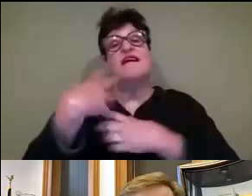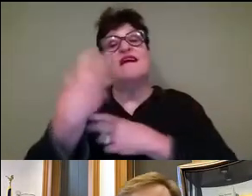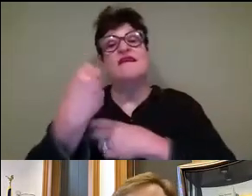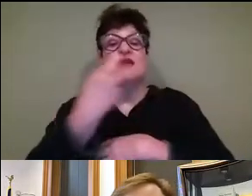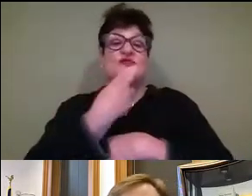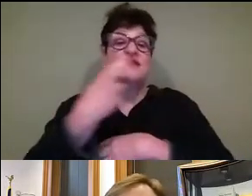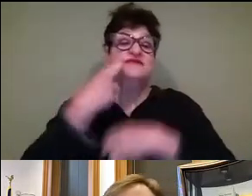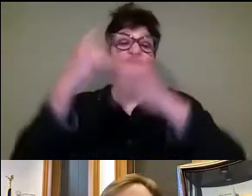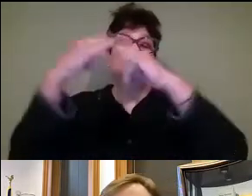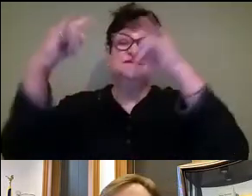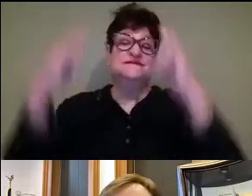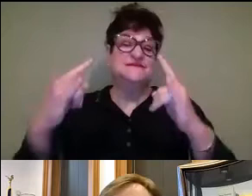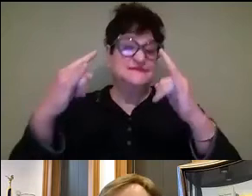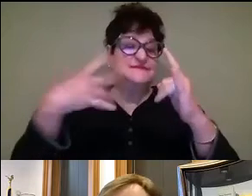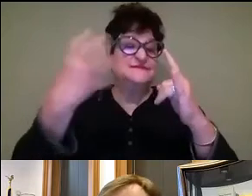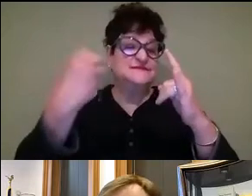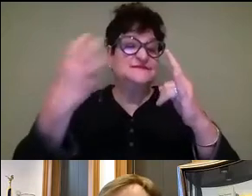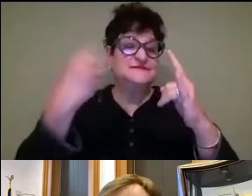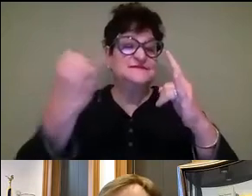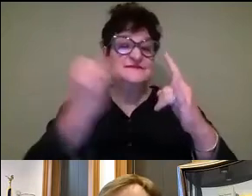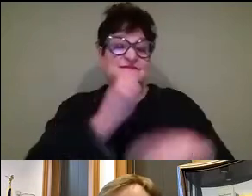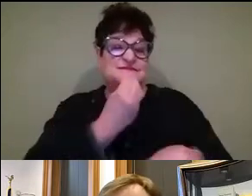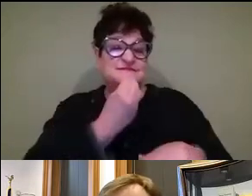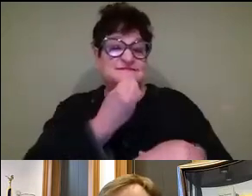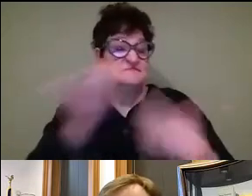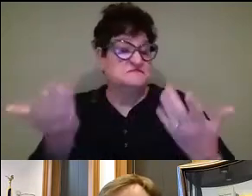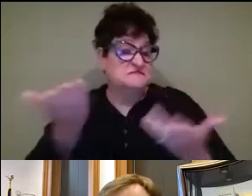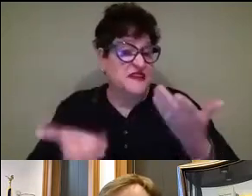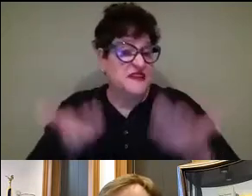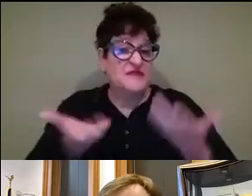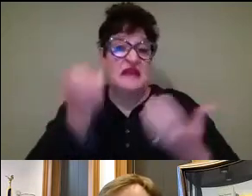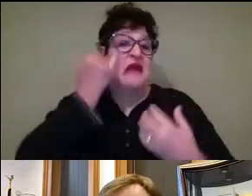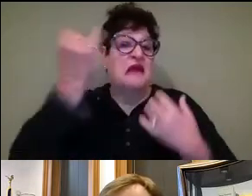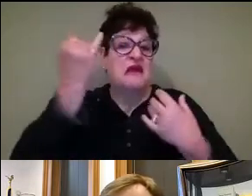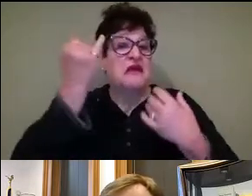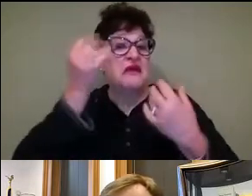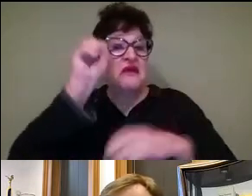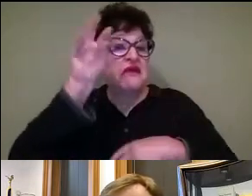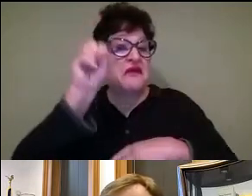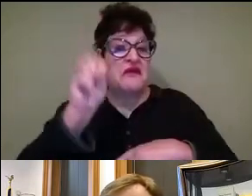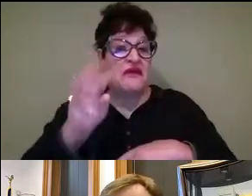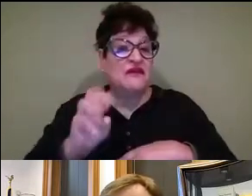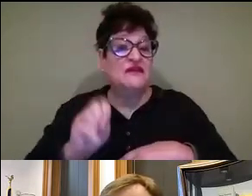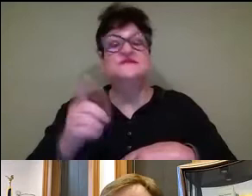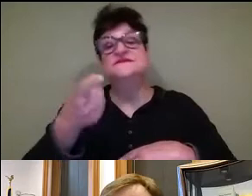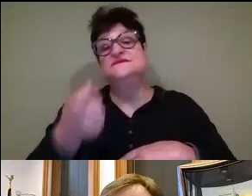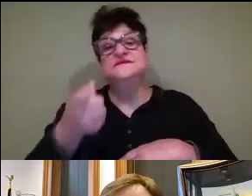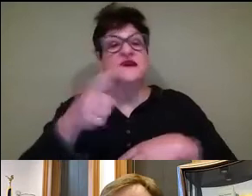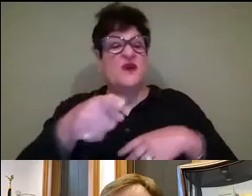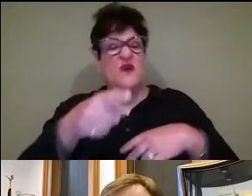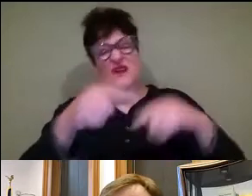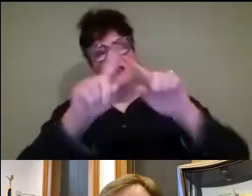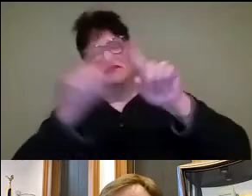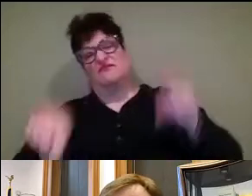and of course, whichever you partake virtually or in one of the recommended